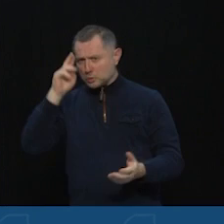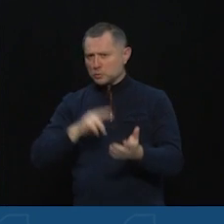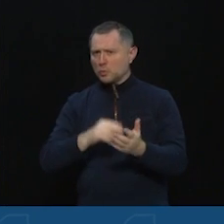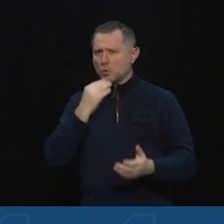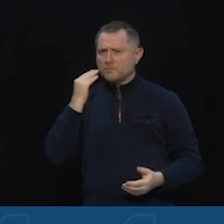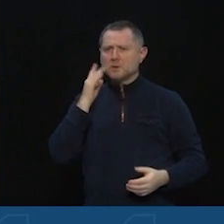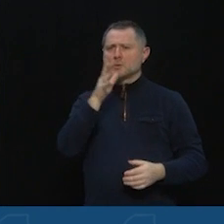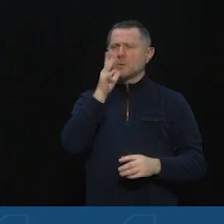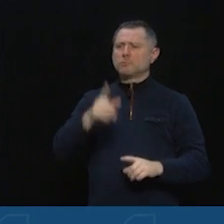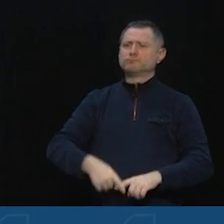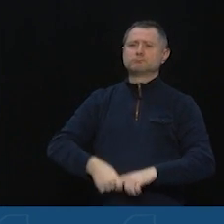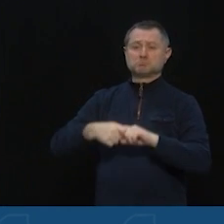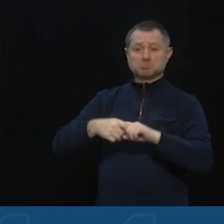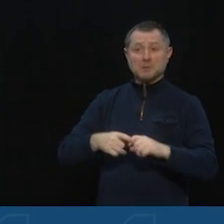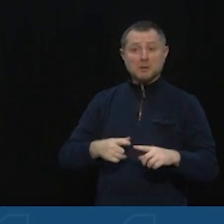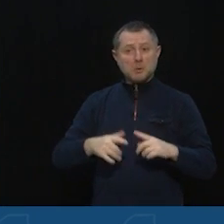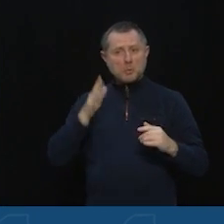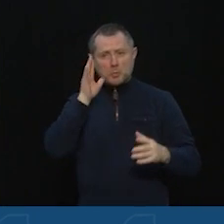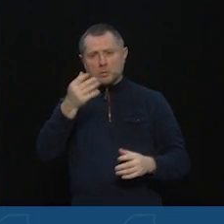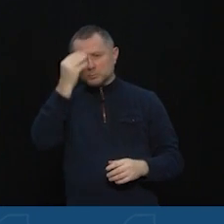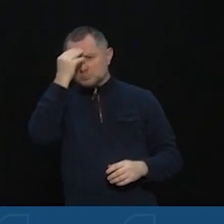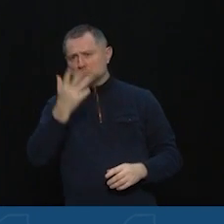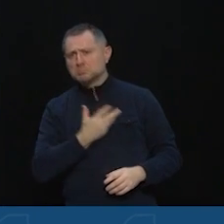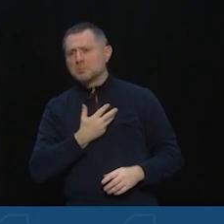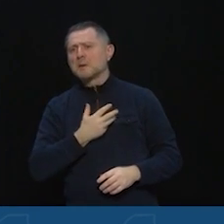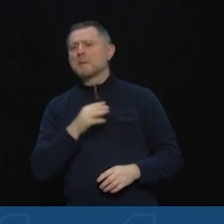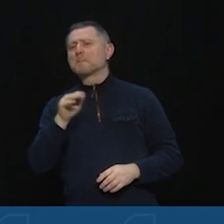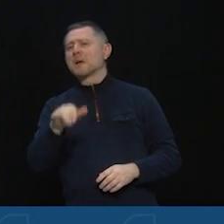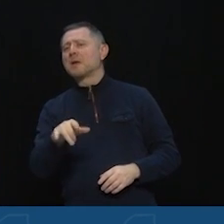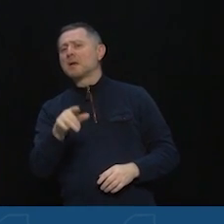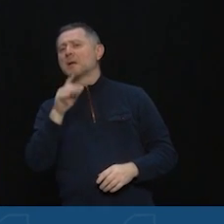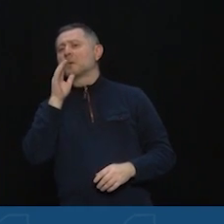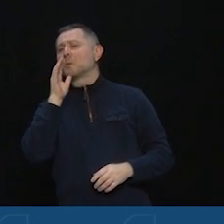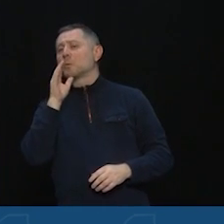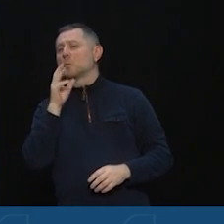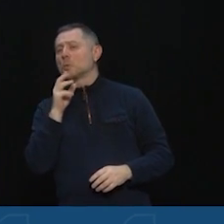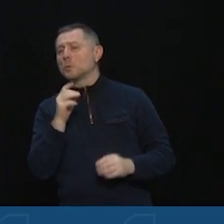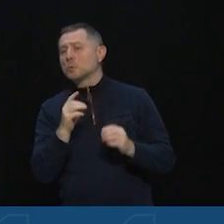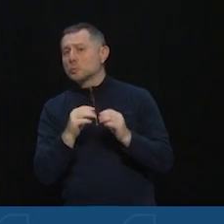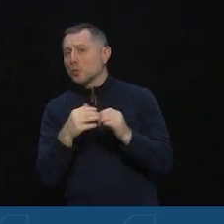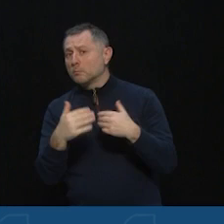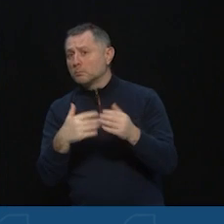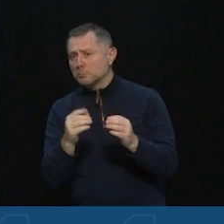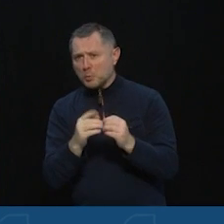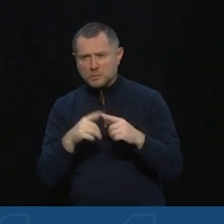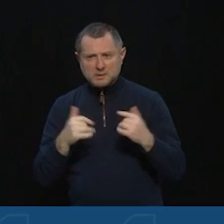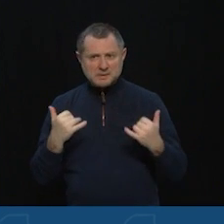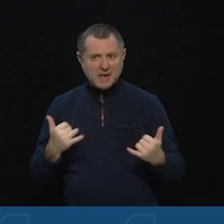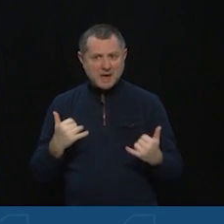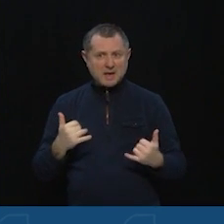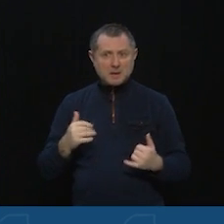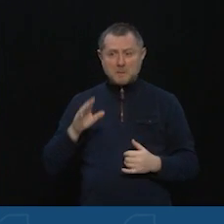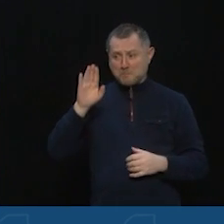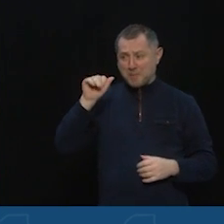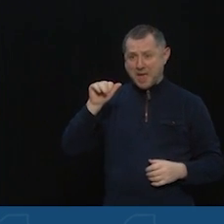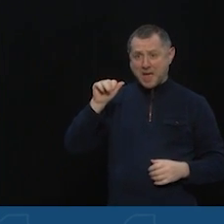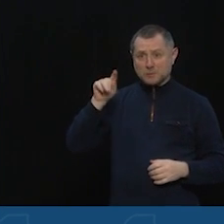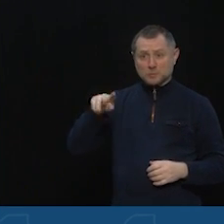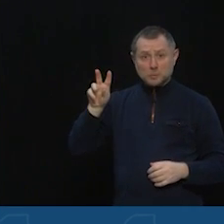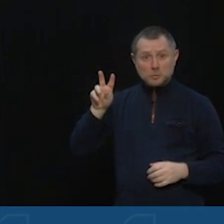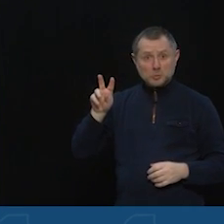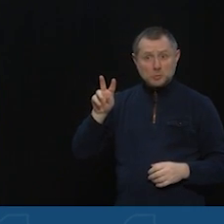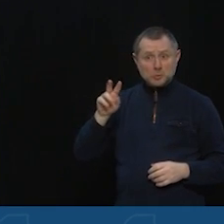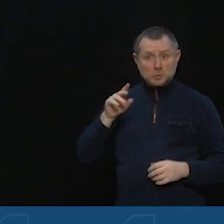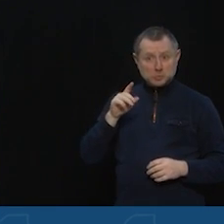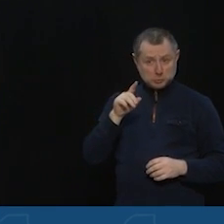in May to decide whether to take more steps to increase booster rates. But given the prospect of a new wave, do you think the state should now be looking at ways